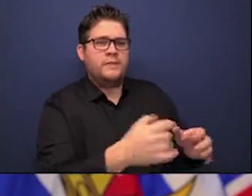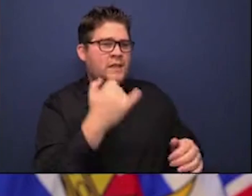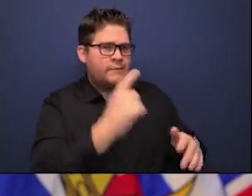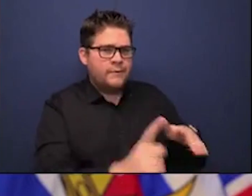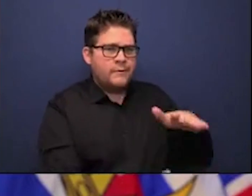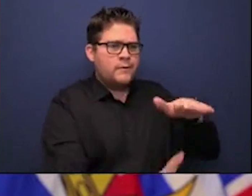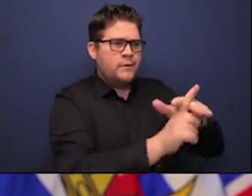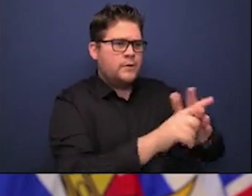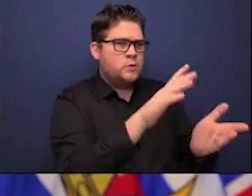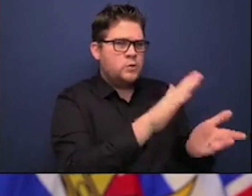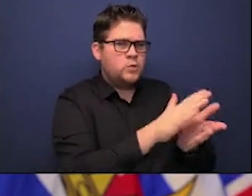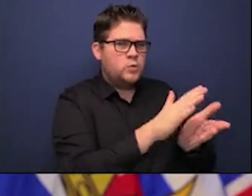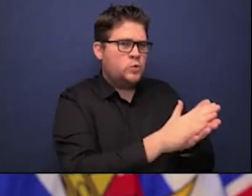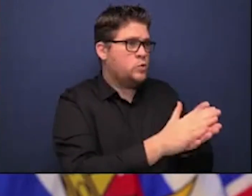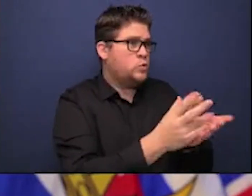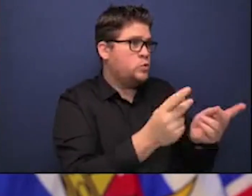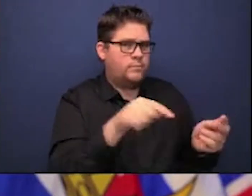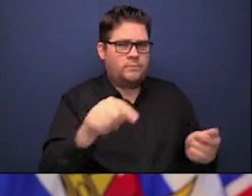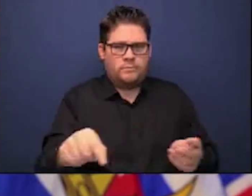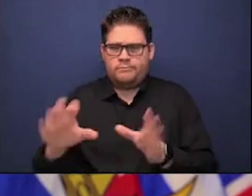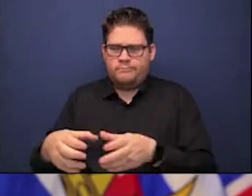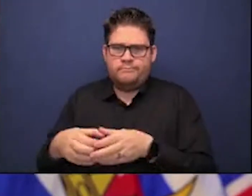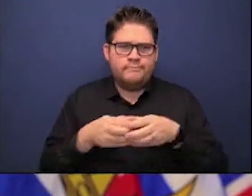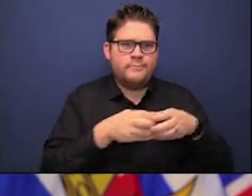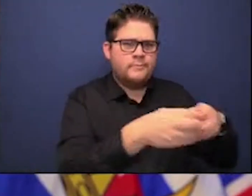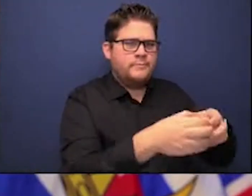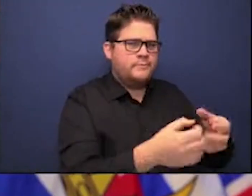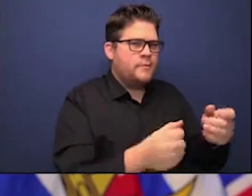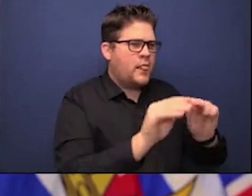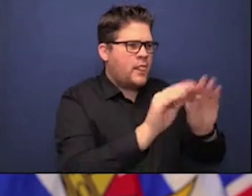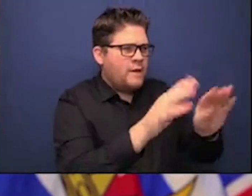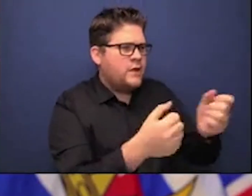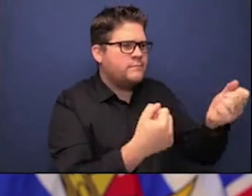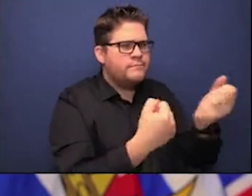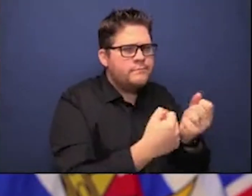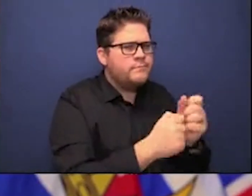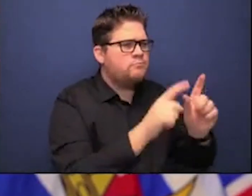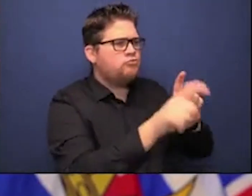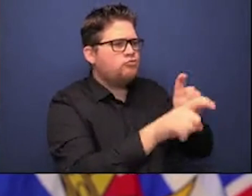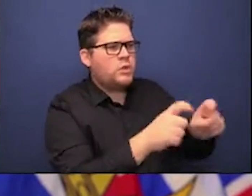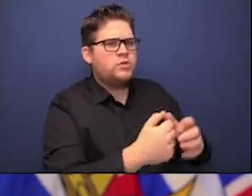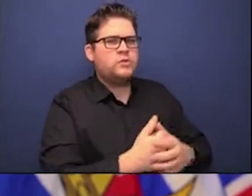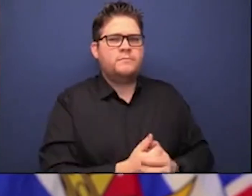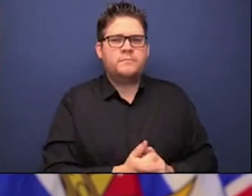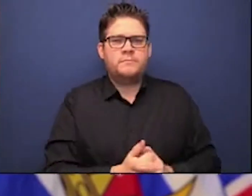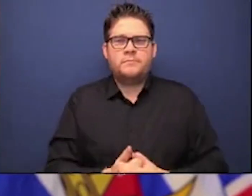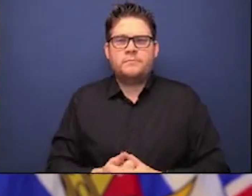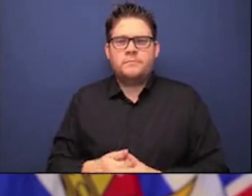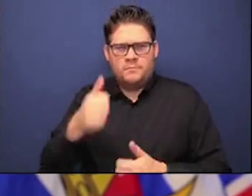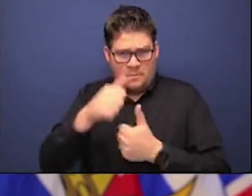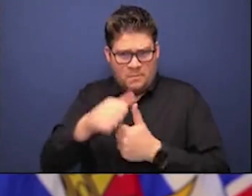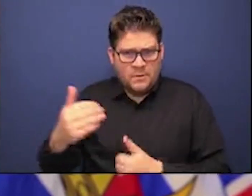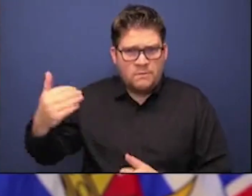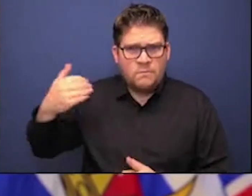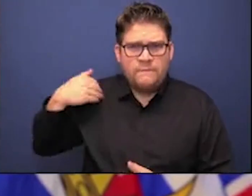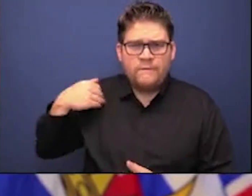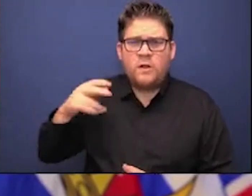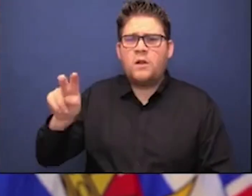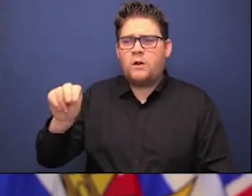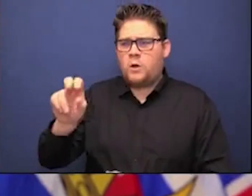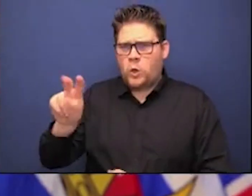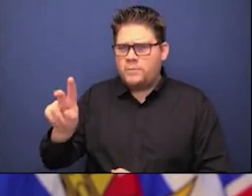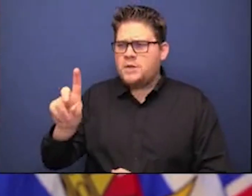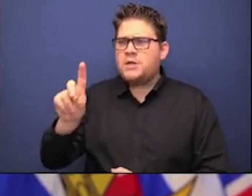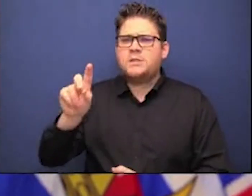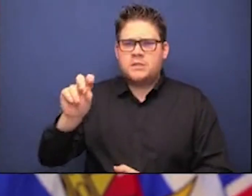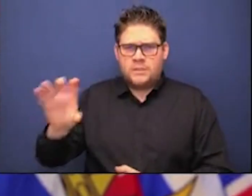November, particularly October, November, December, when we were having a lot of cases in communities, particularly in the Lower Mainland, but now we're seeing that